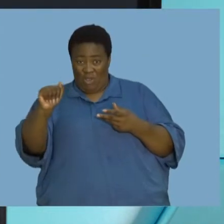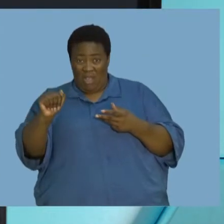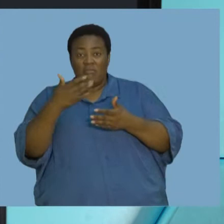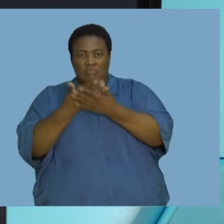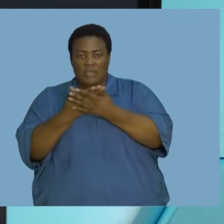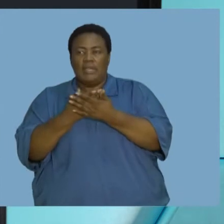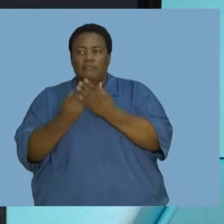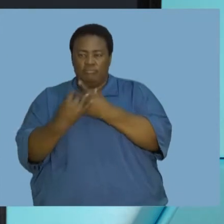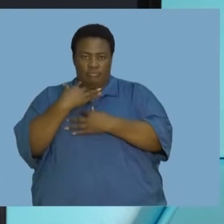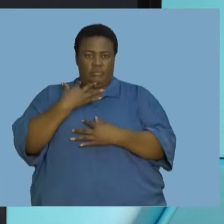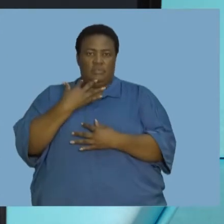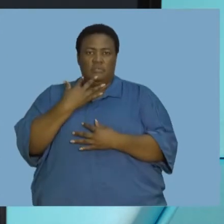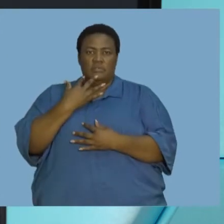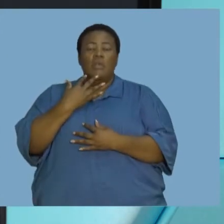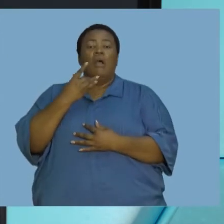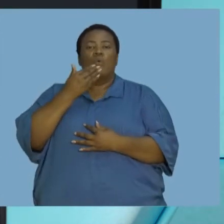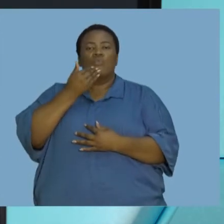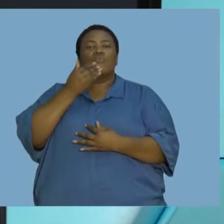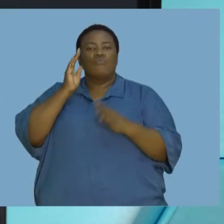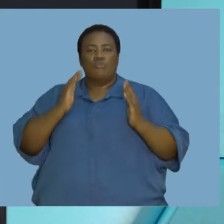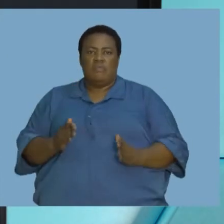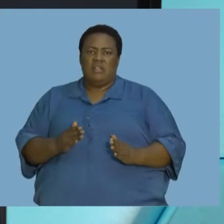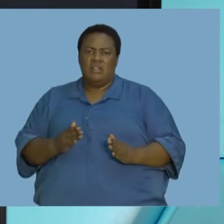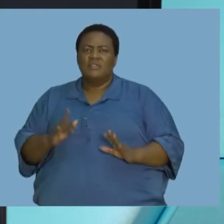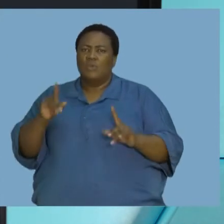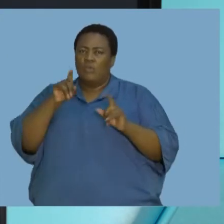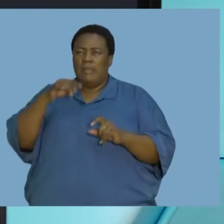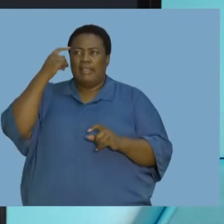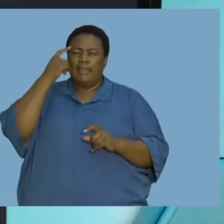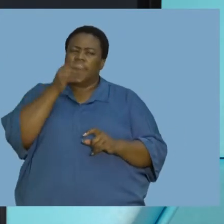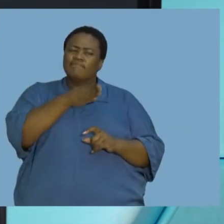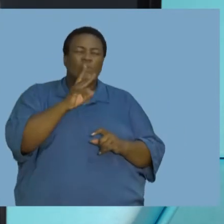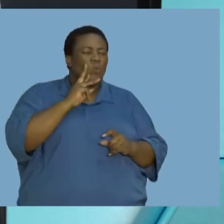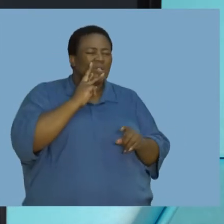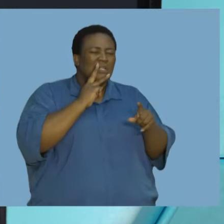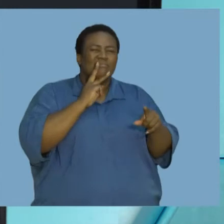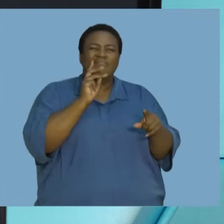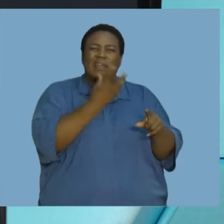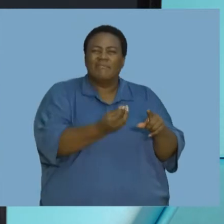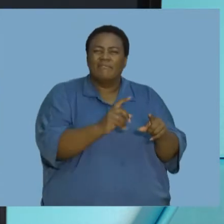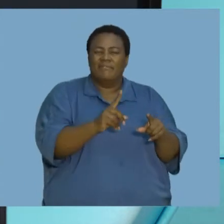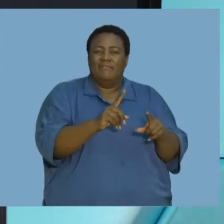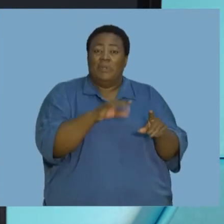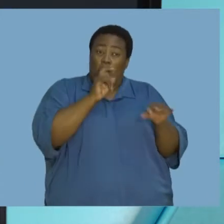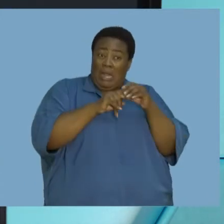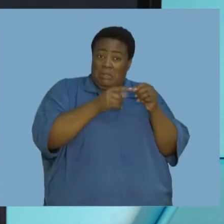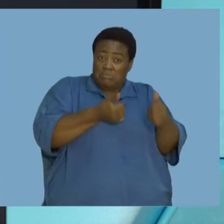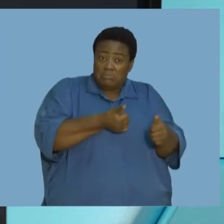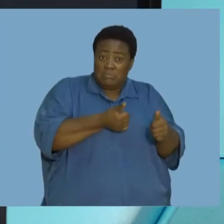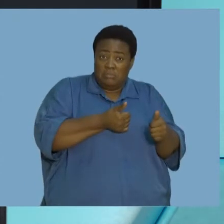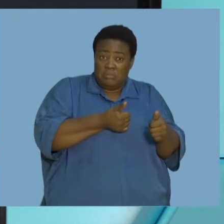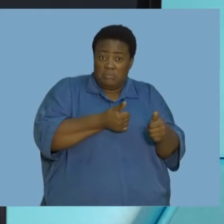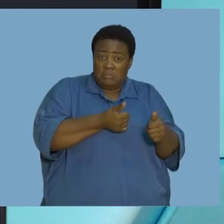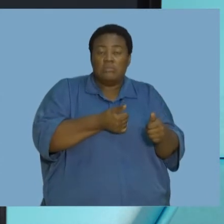again, bacteria can contaminate and affect humans. So we got to consider what's present in water in terms of